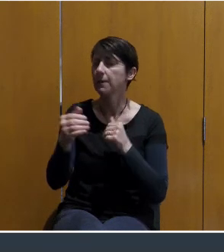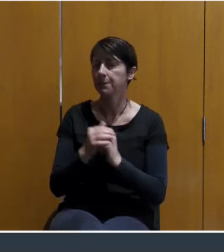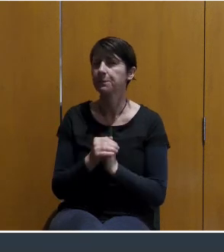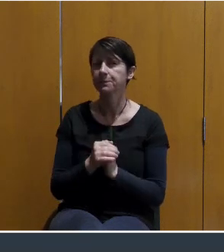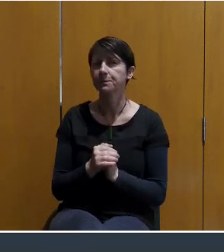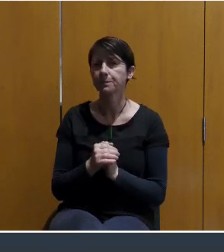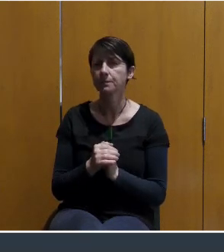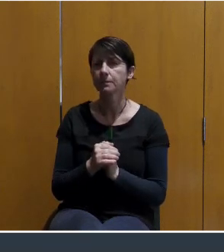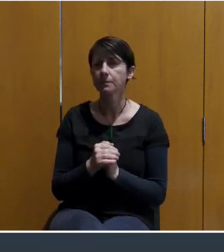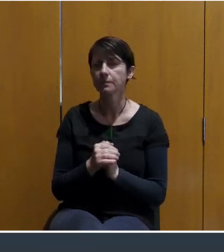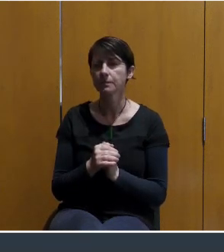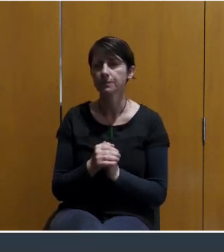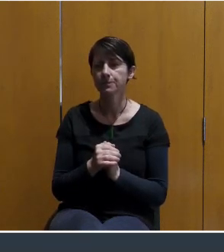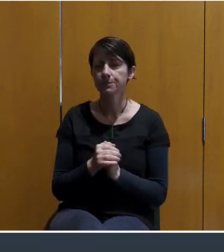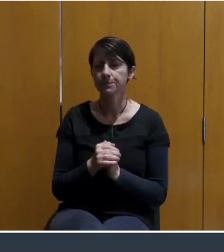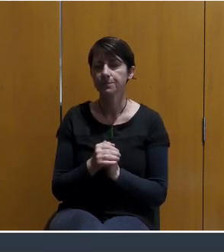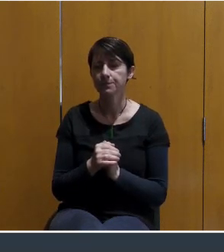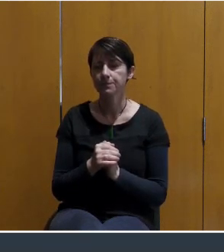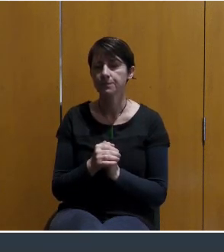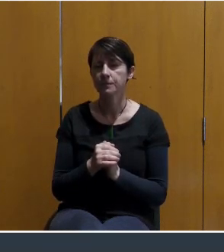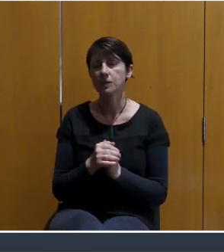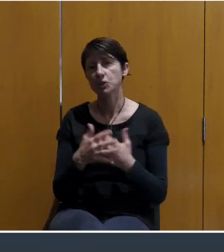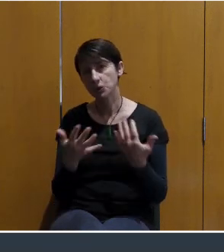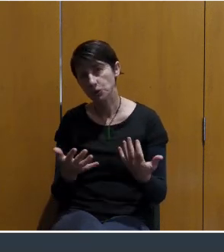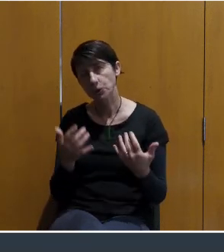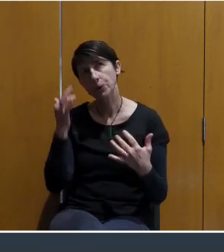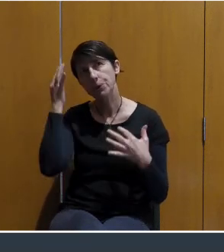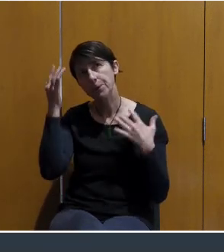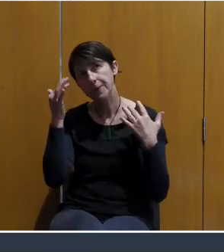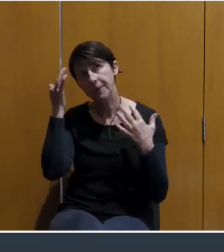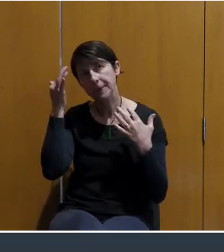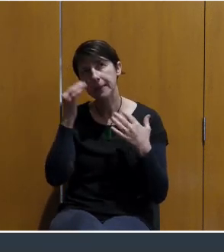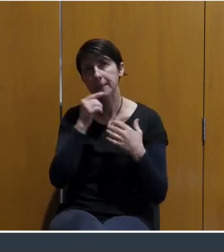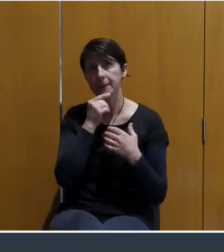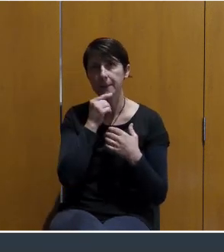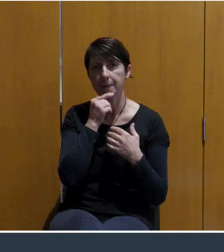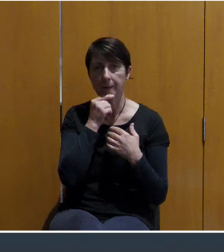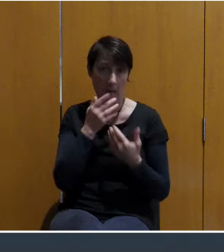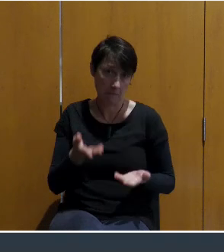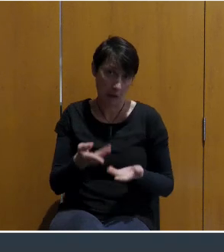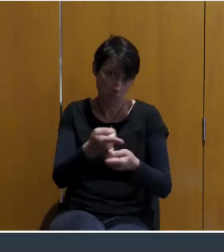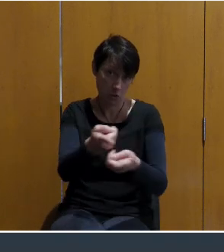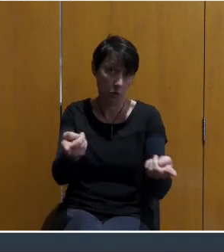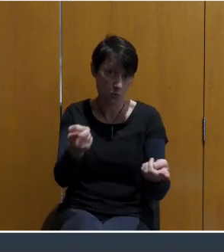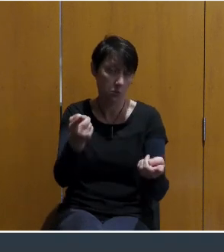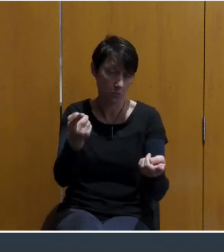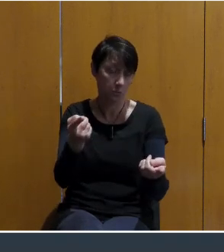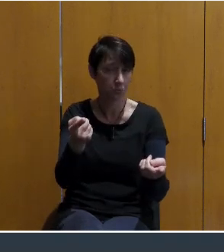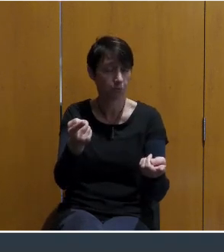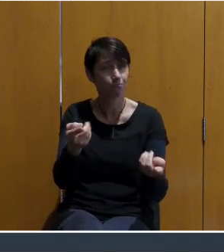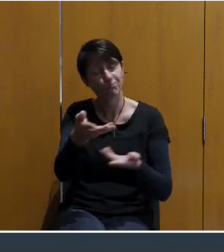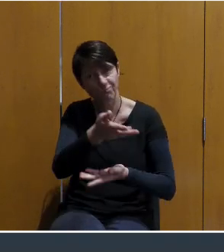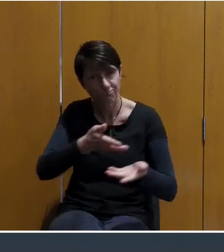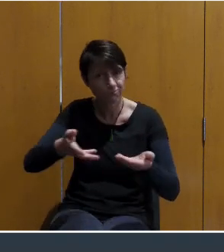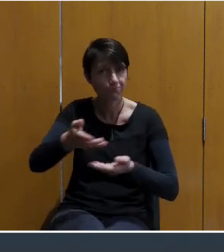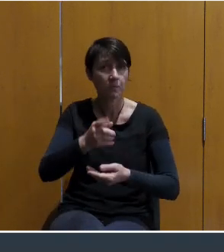these areas need to be. So what we're thinking, and it's certainly up for your consideration, is a